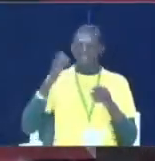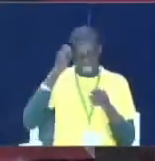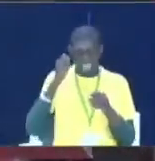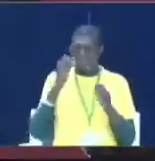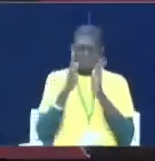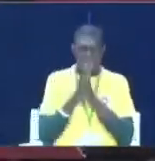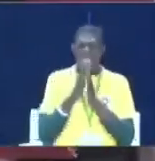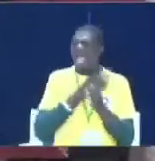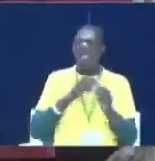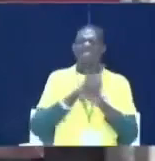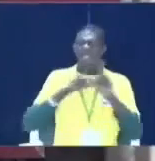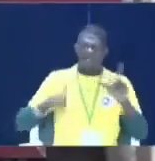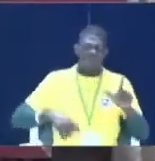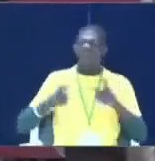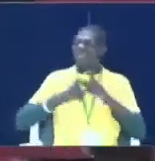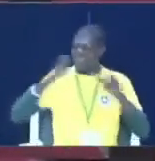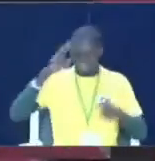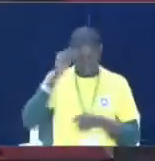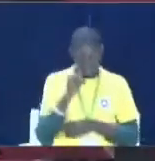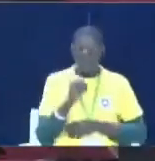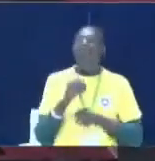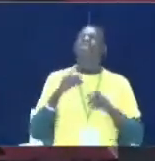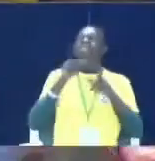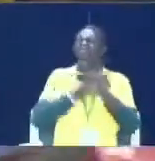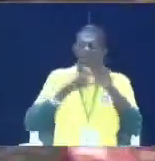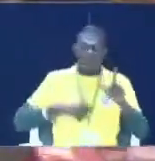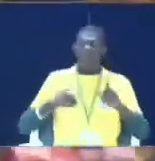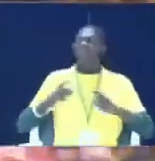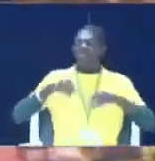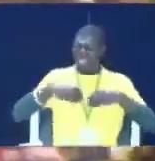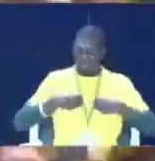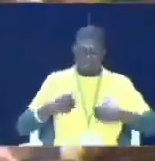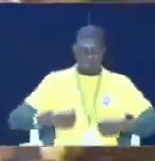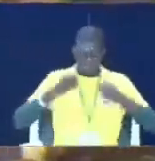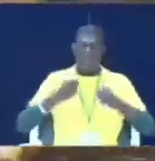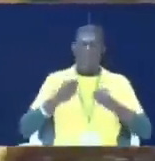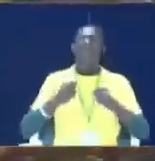you enlarge my coast? Will you give me power for enlargement?